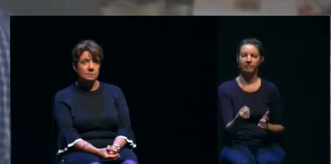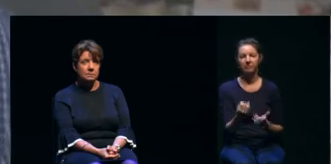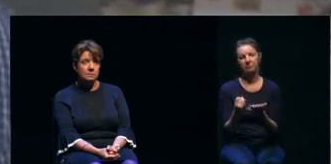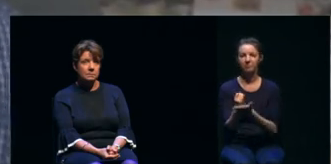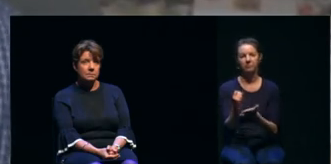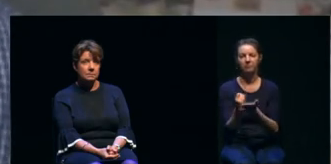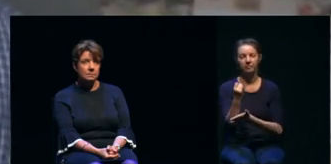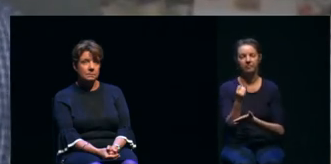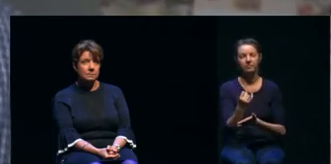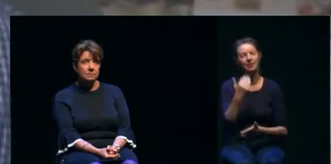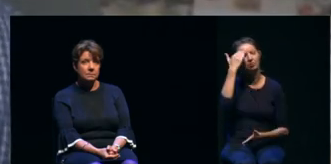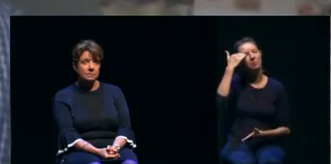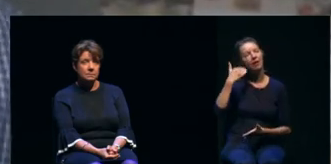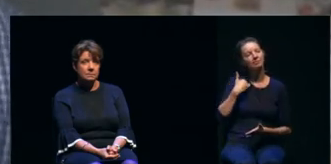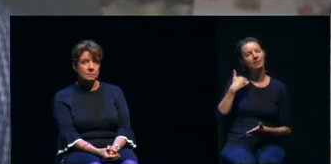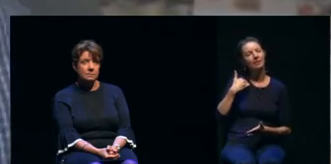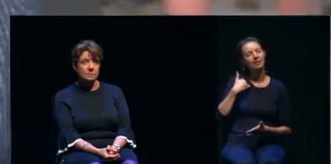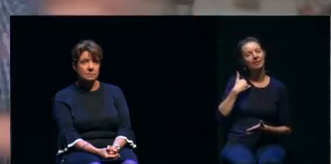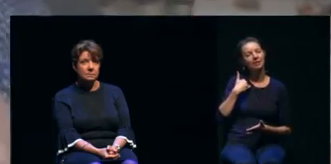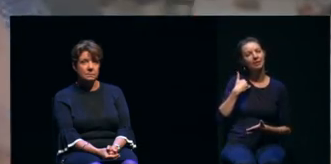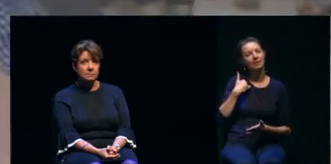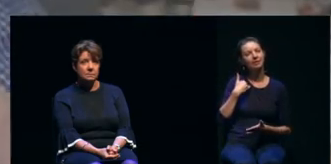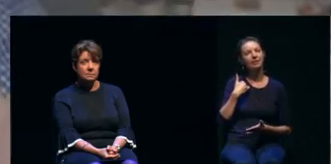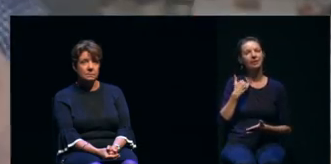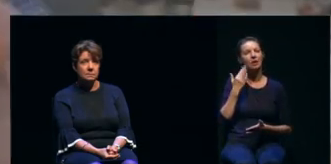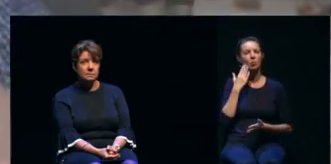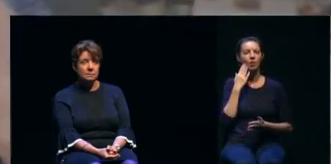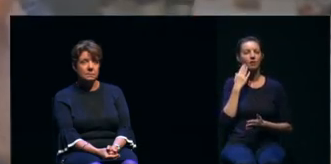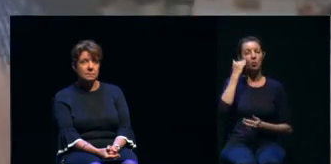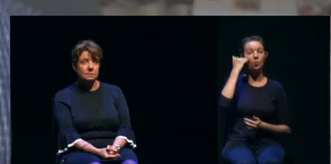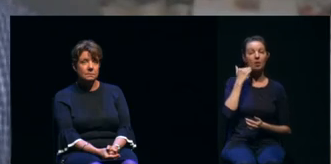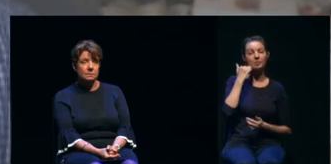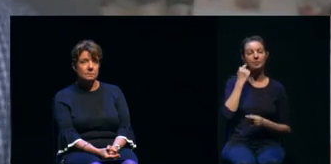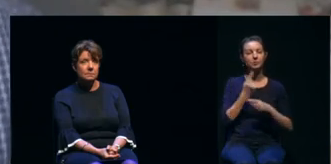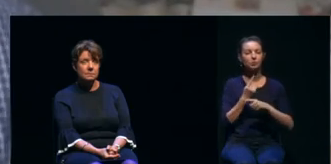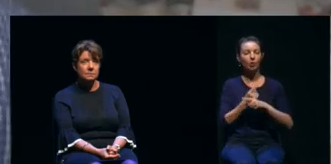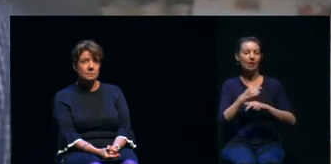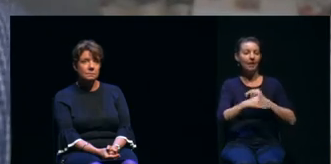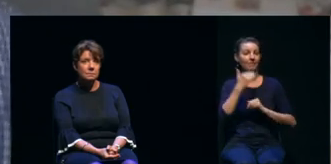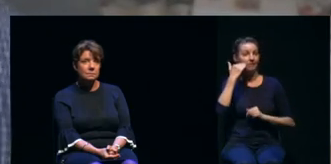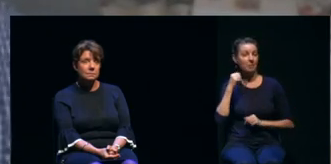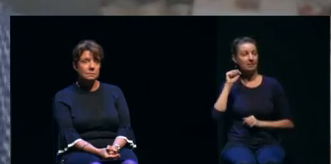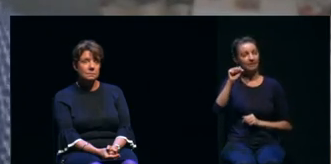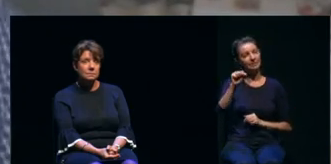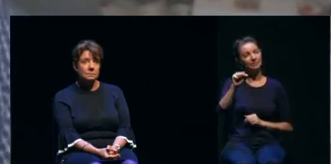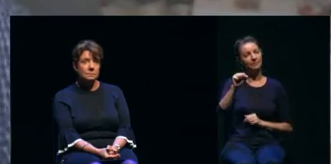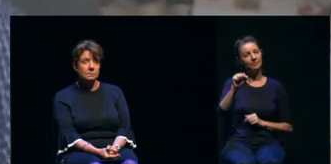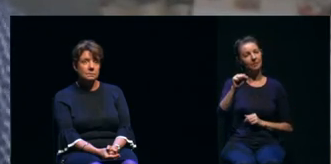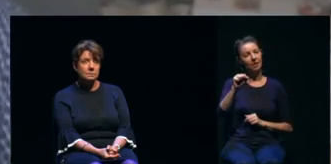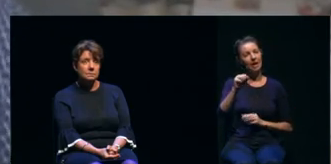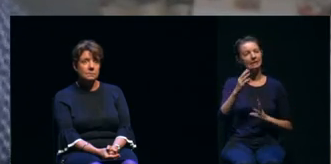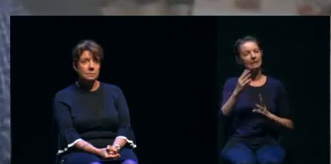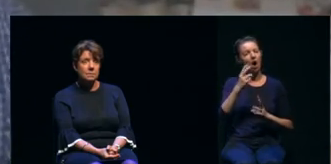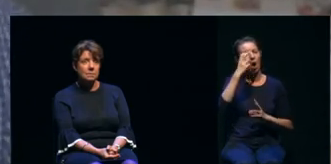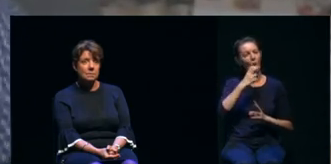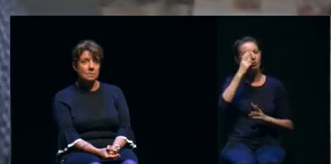reminds me of a thing that you see time and time again within women, because like talking about what happens sort of within feminism with women, there seems to be a belief in older women that